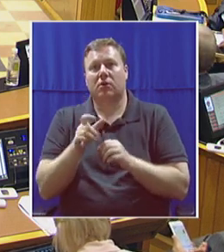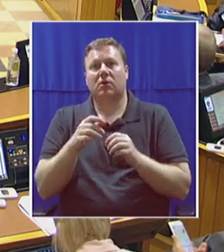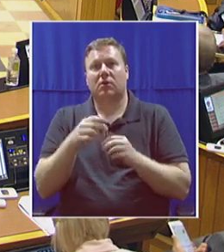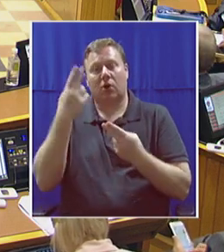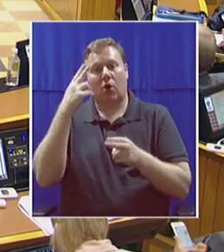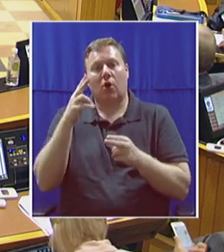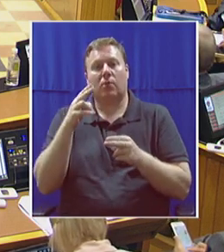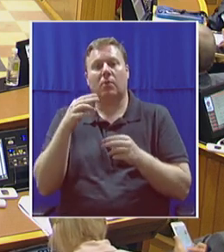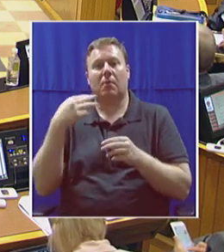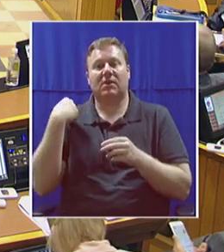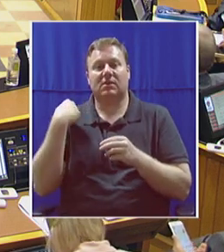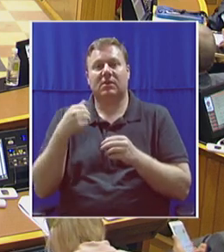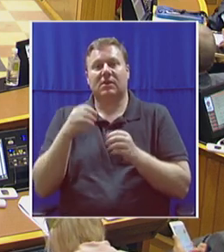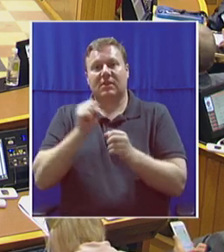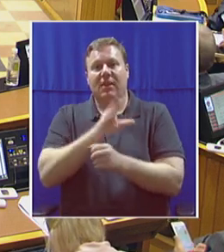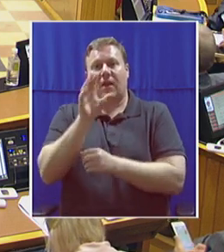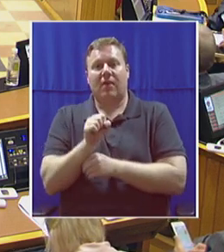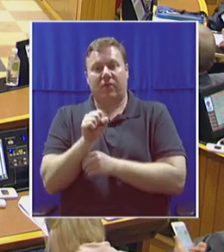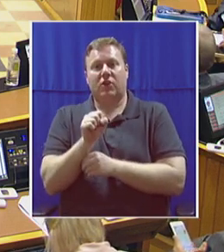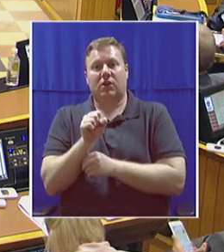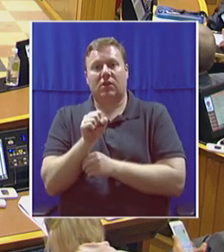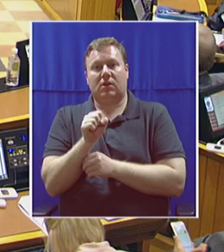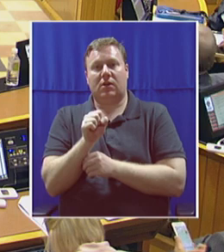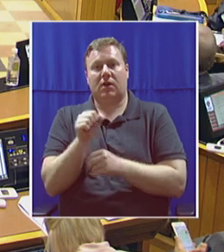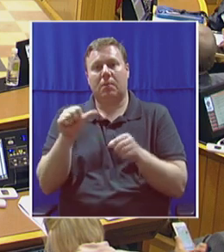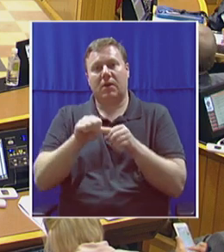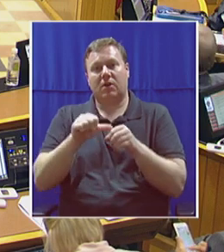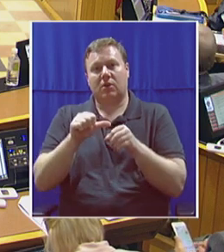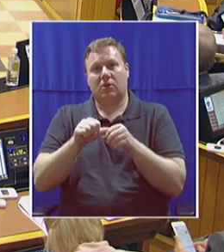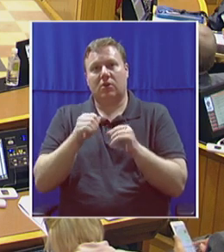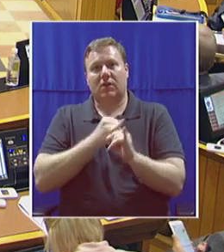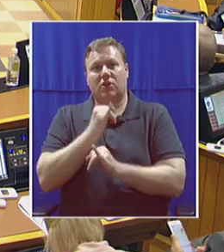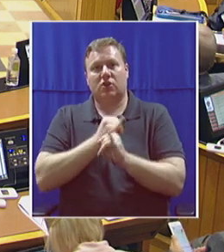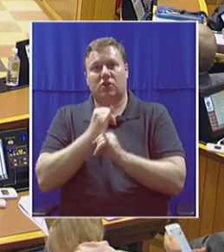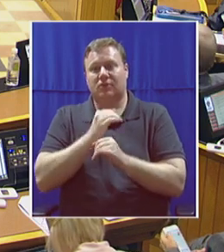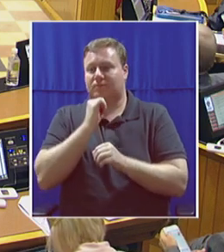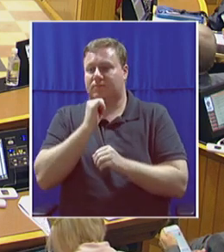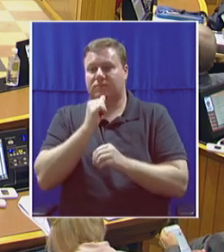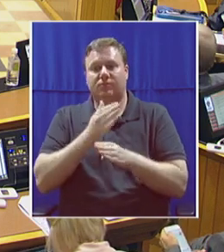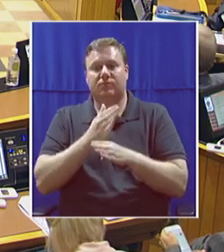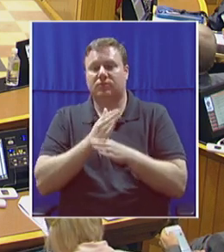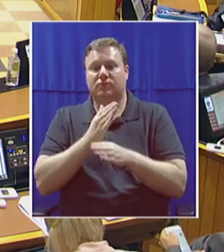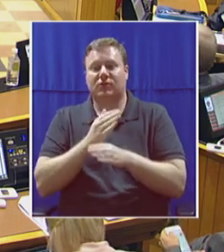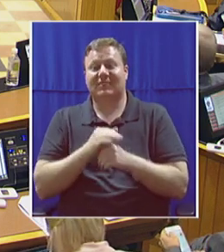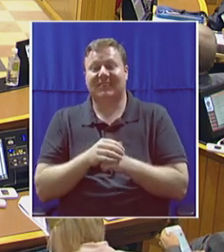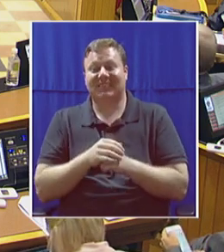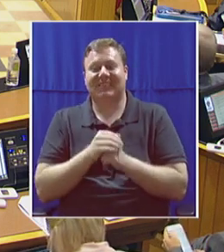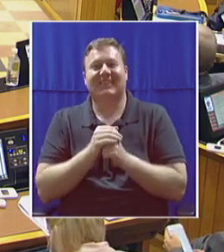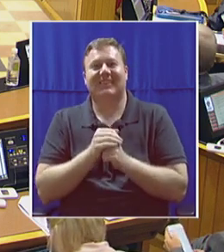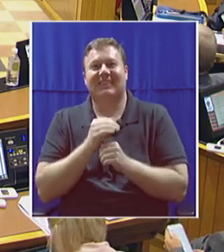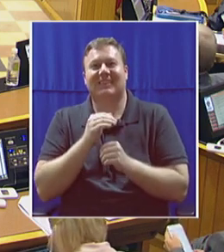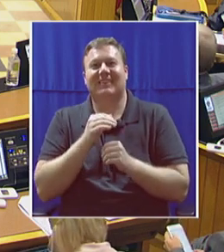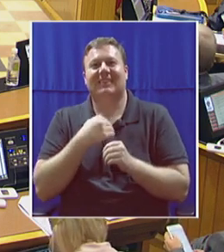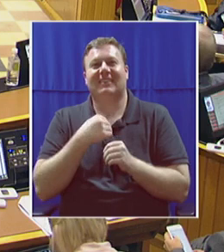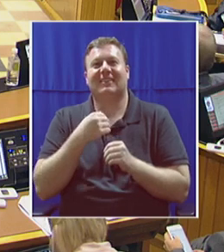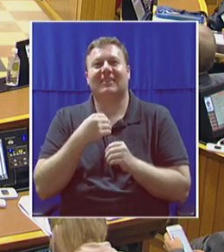petroleum Industries are relatively underdeveloped when compared to countries such as the oil